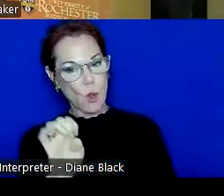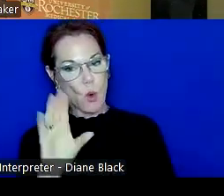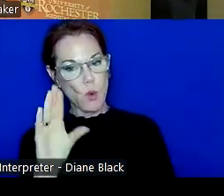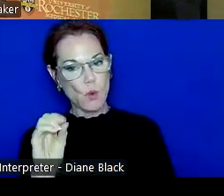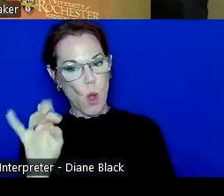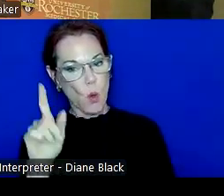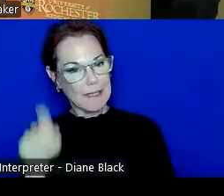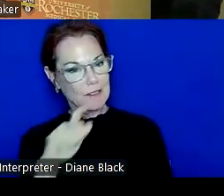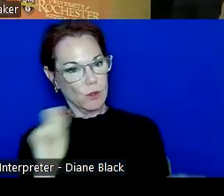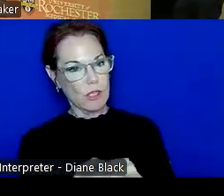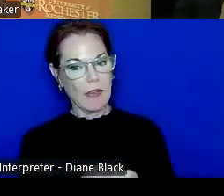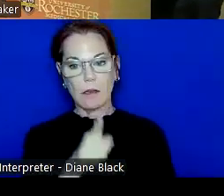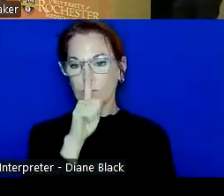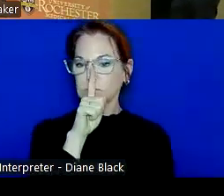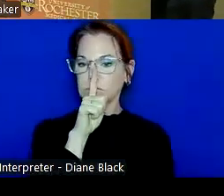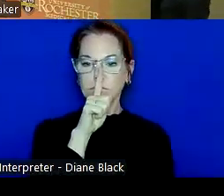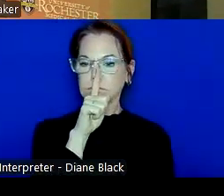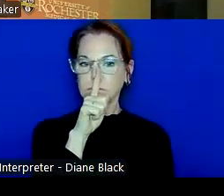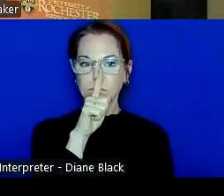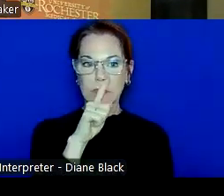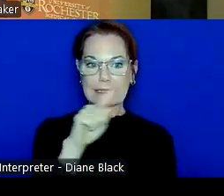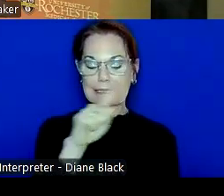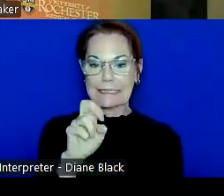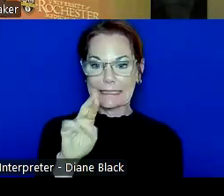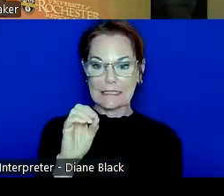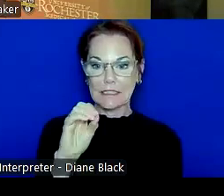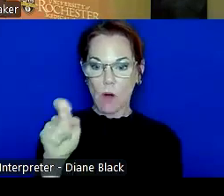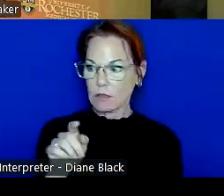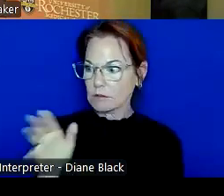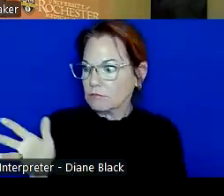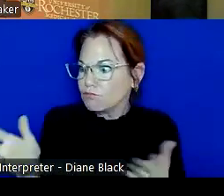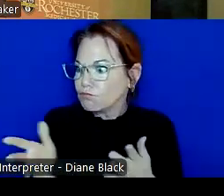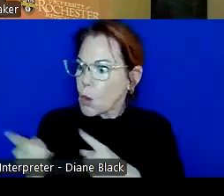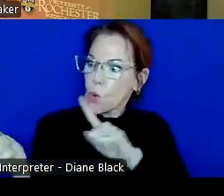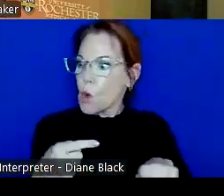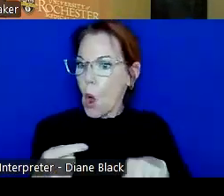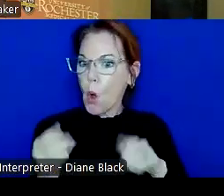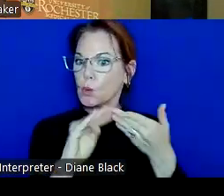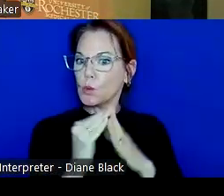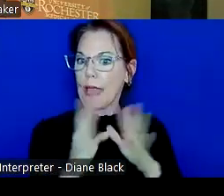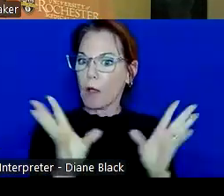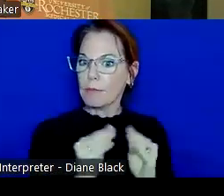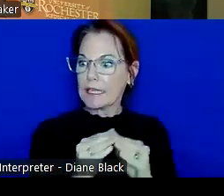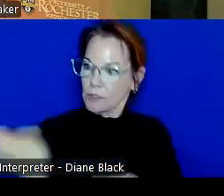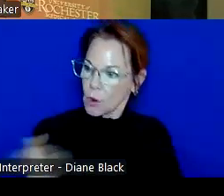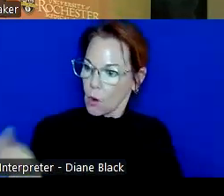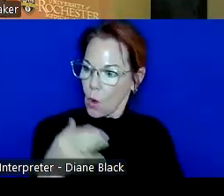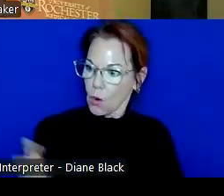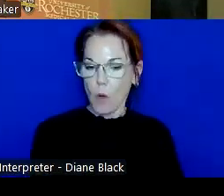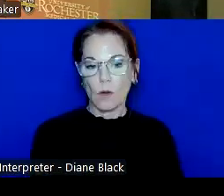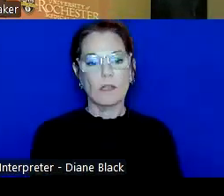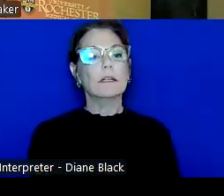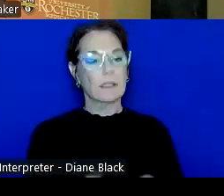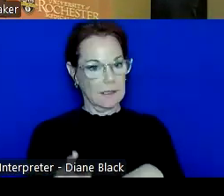it didn't change. And the president of Xerox pressured his employees to go to Pittsford town board meetings. And one of the only successes was